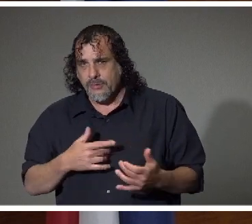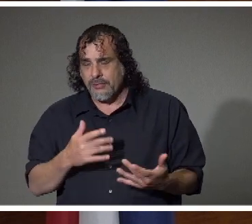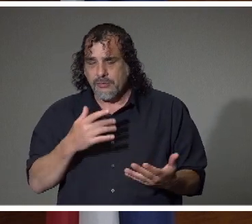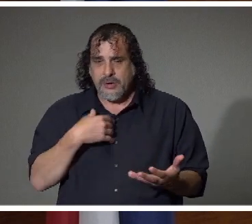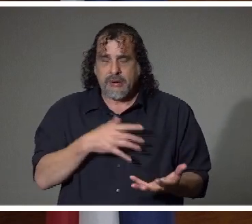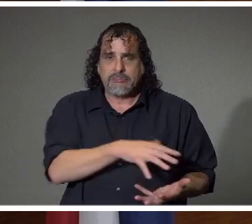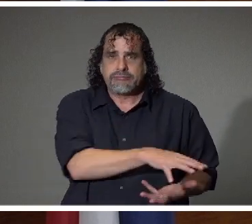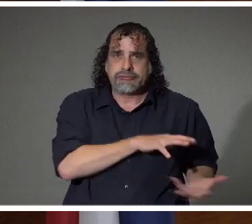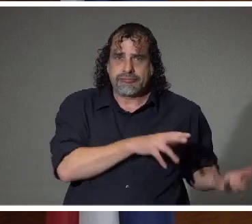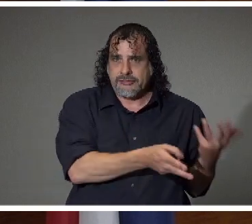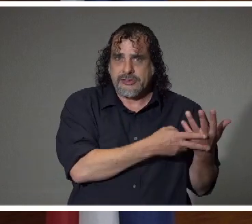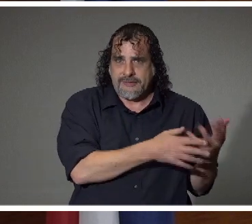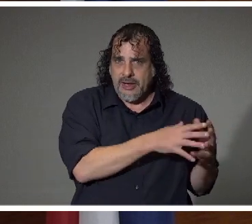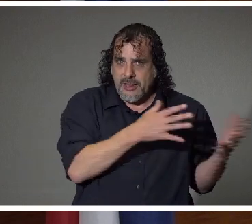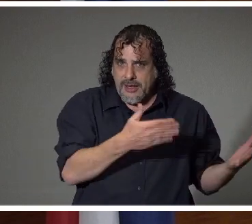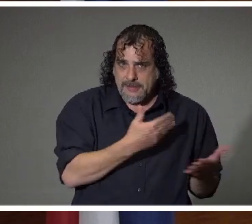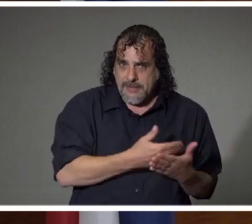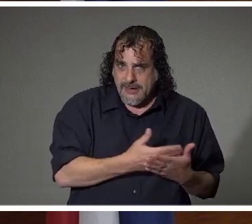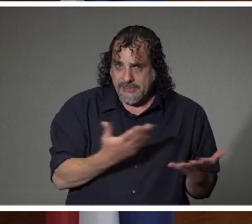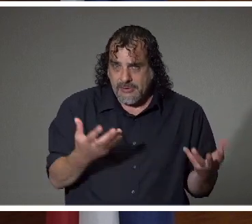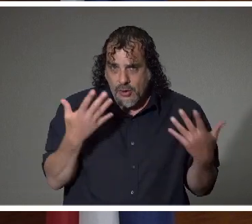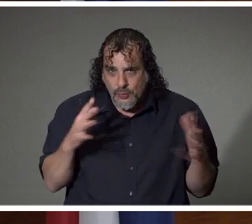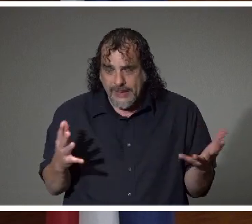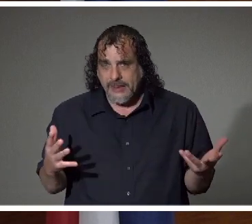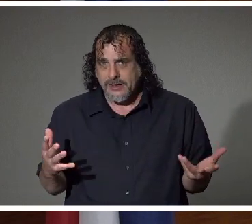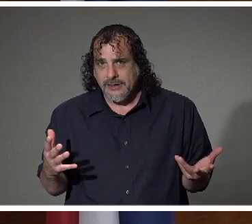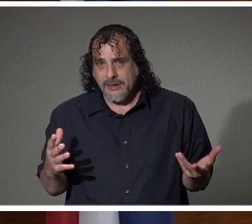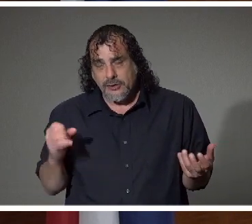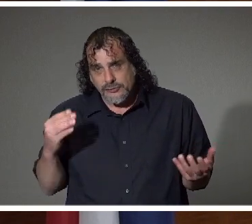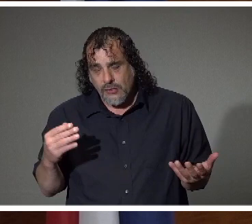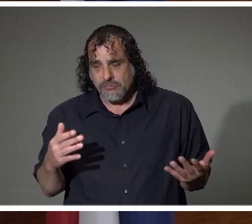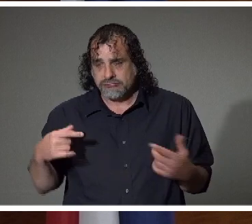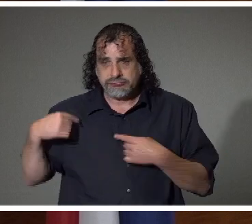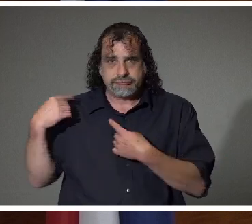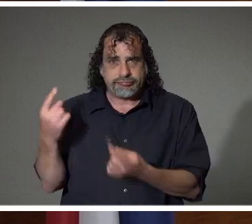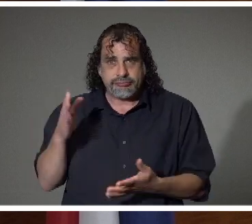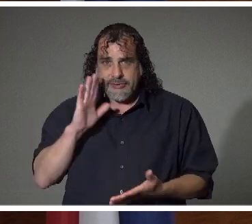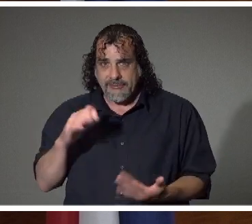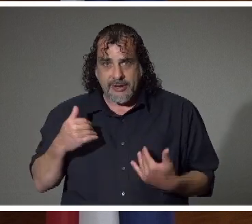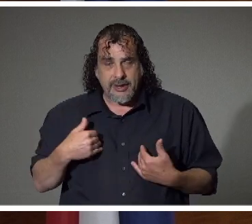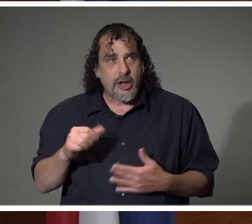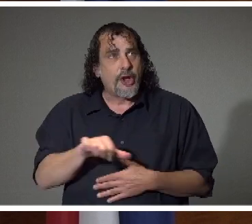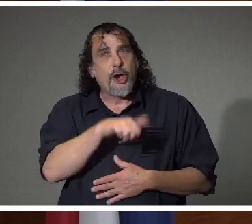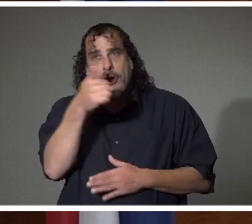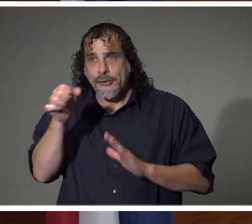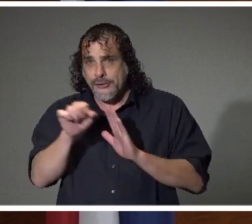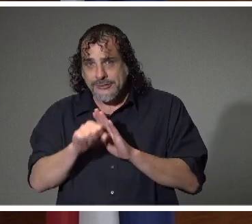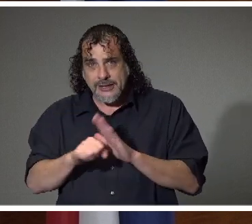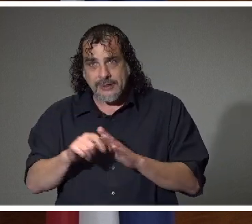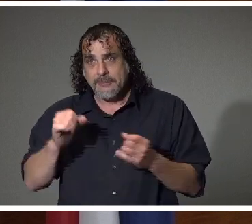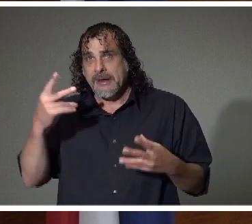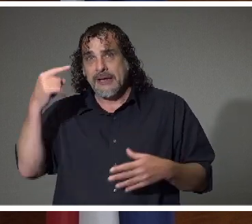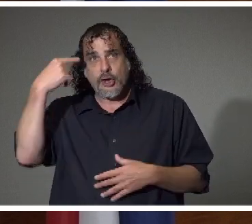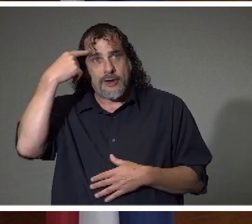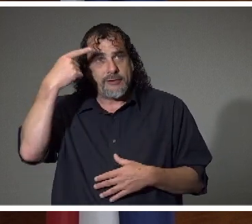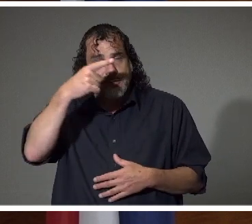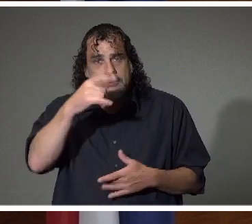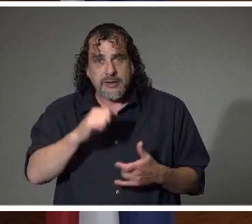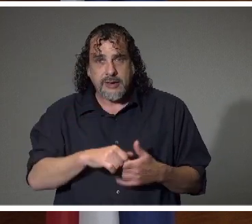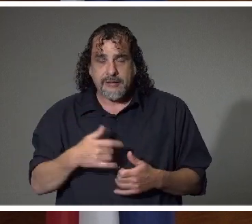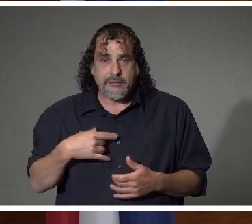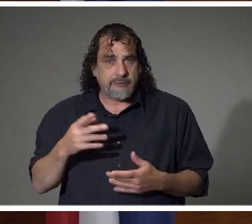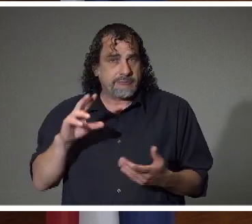in. We're in the best fiscal shape we've ever been in. There are other states, and I've heard many governors, typically in blue